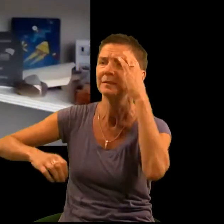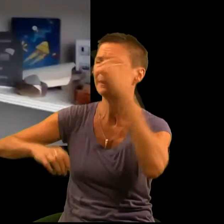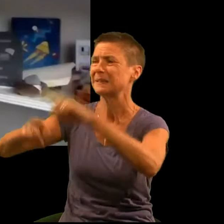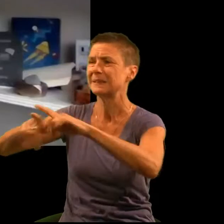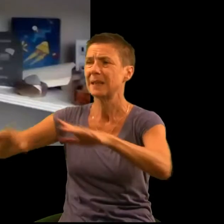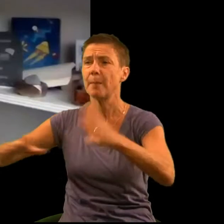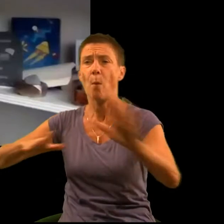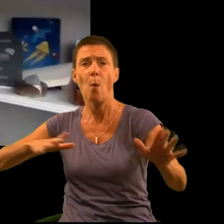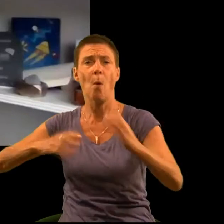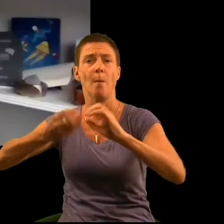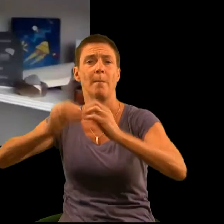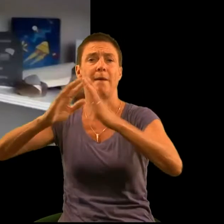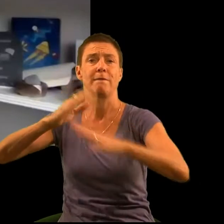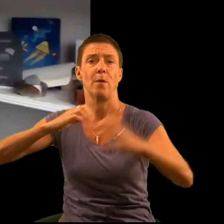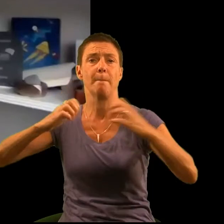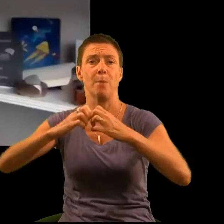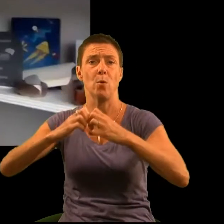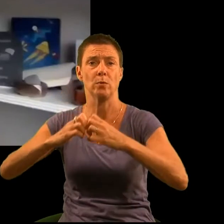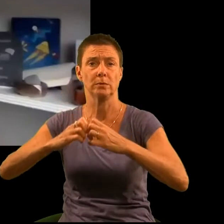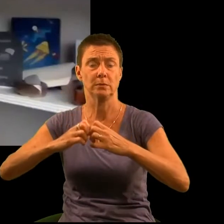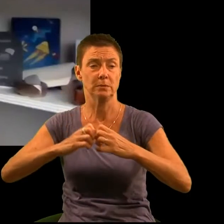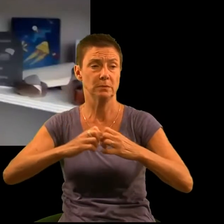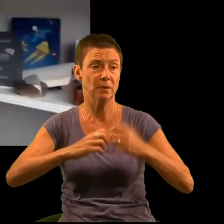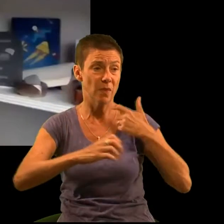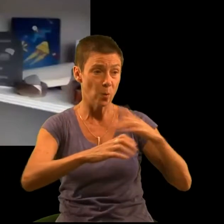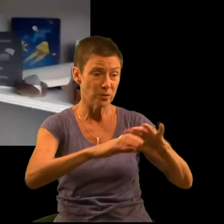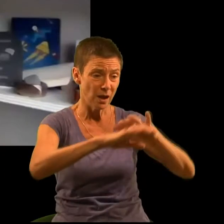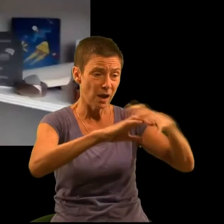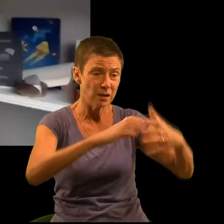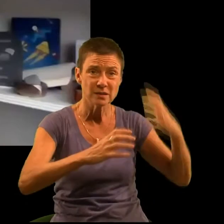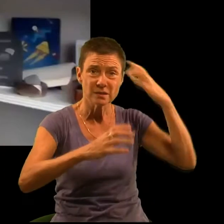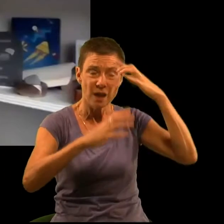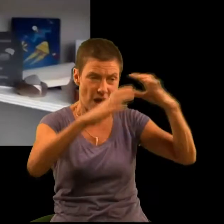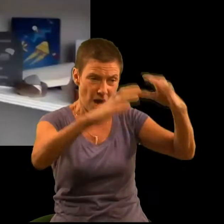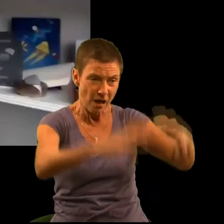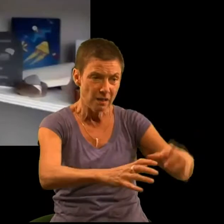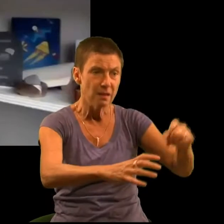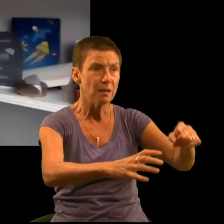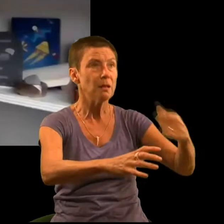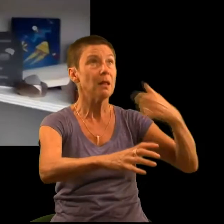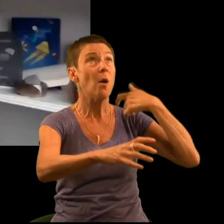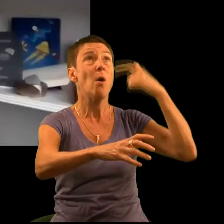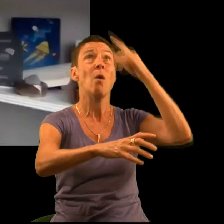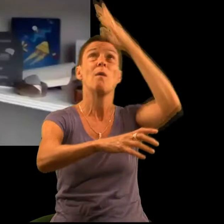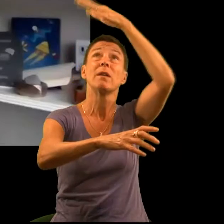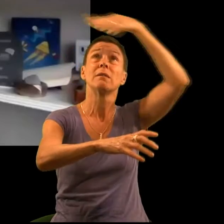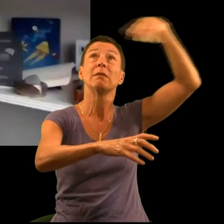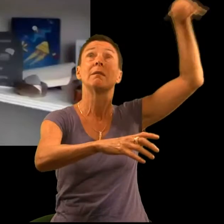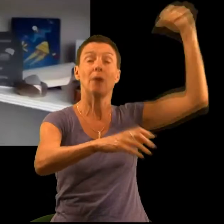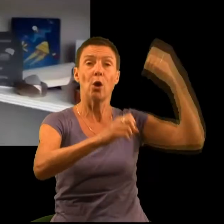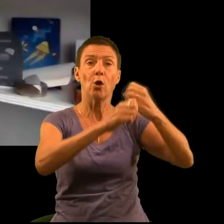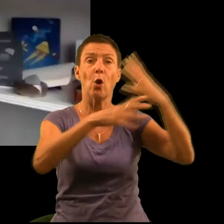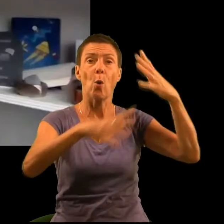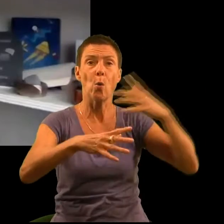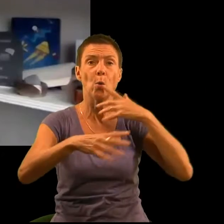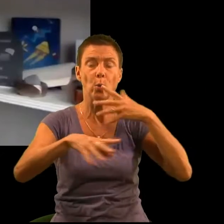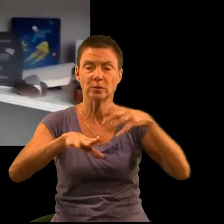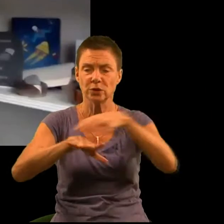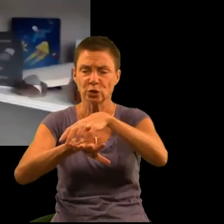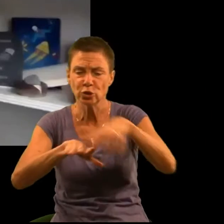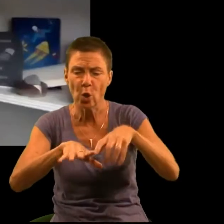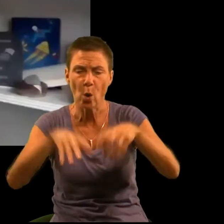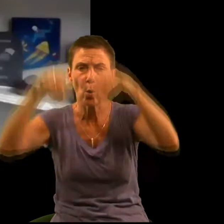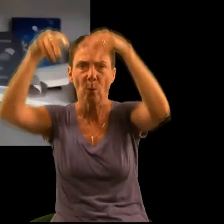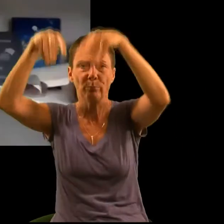skull, still warm from last night's fire, was cupped over her feet. Over her head draped a canopy of gold-dipped toe bones in